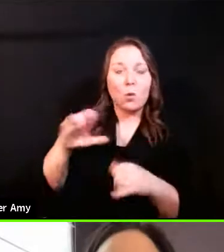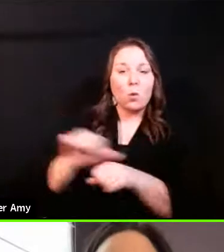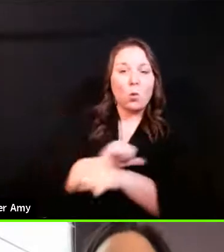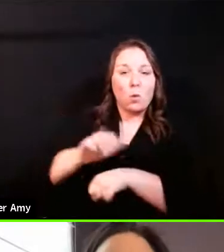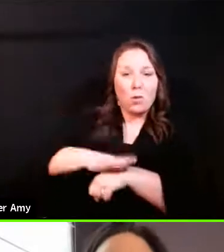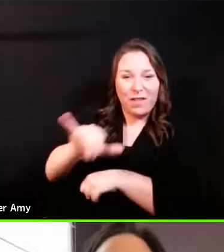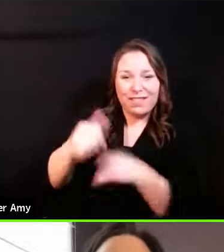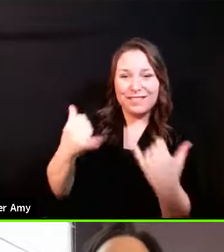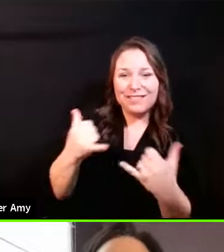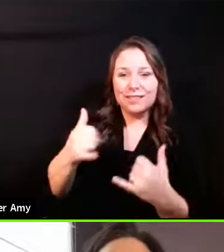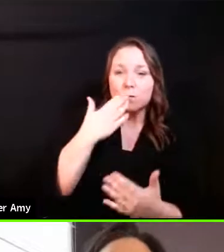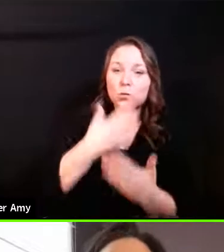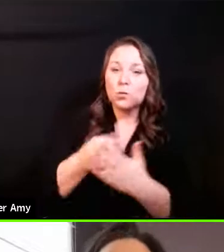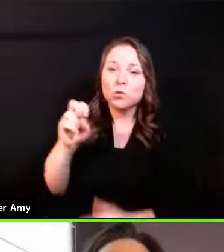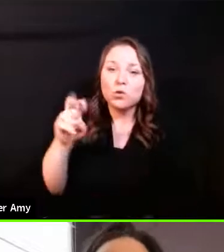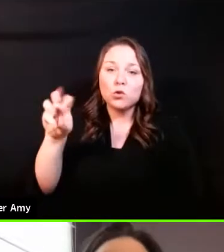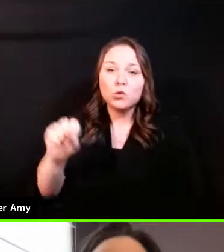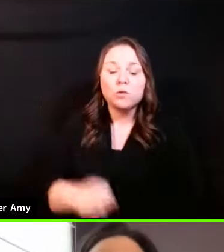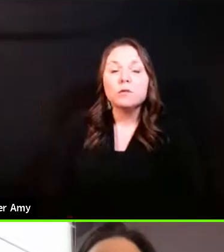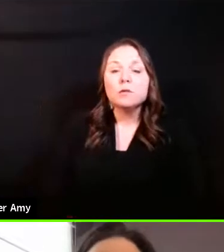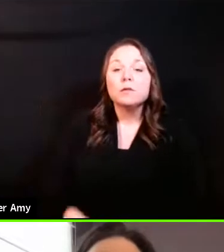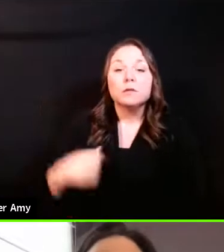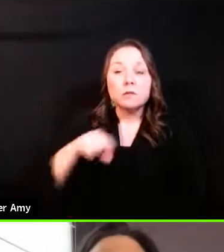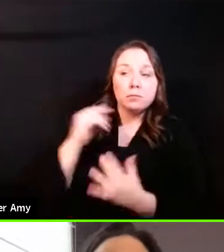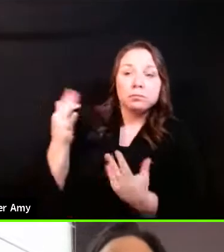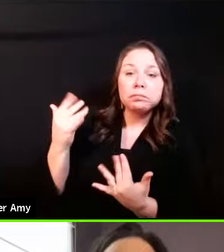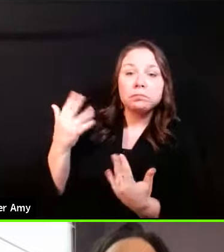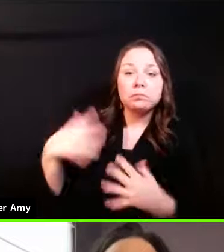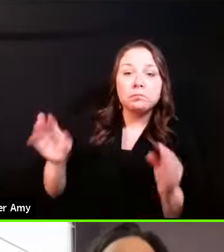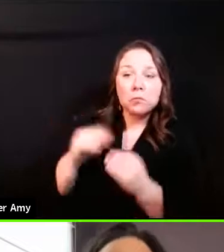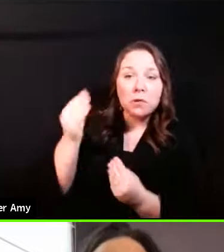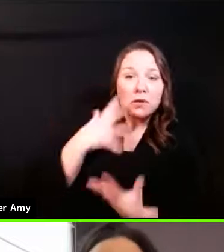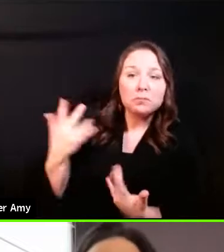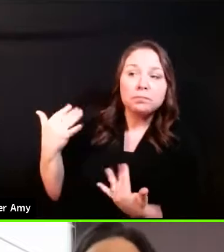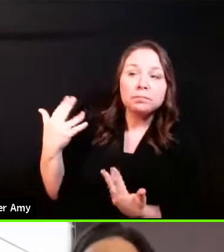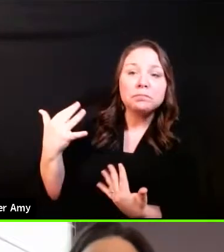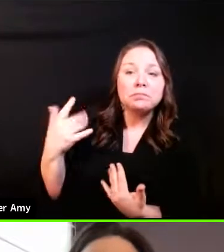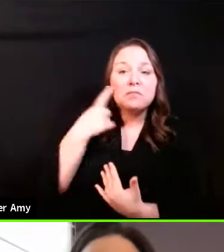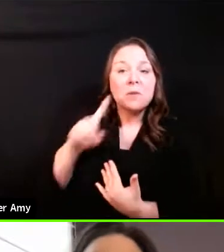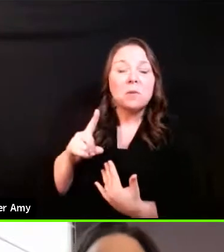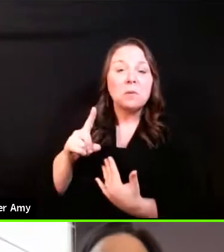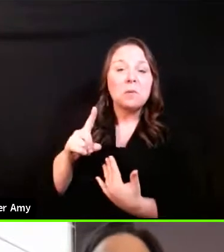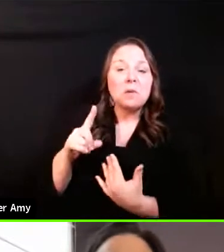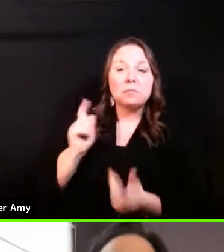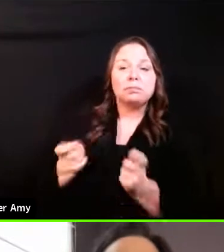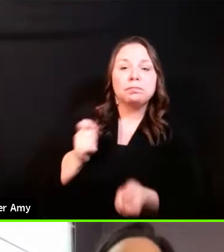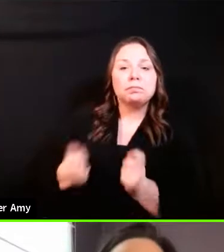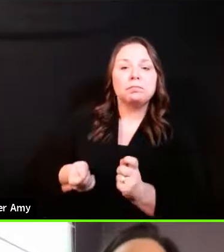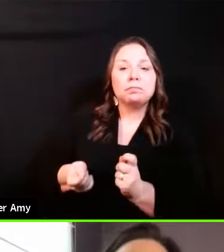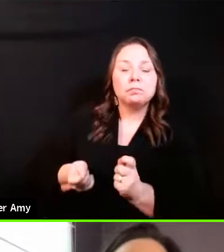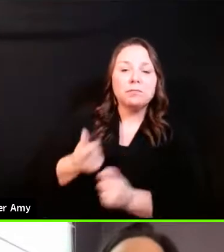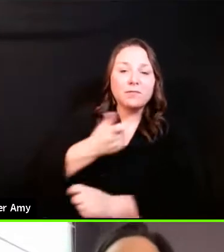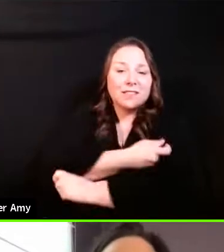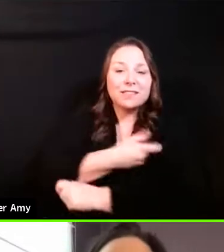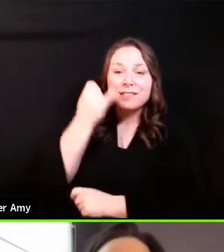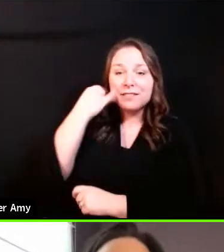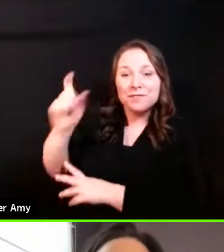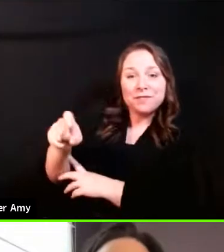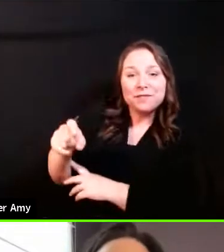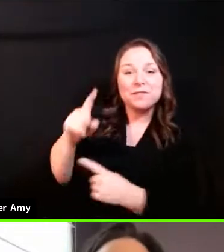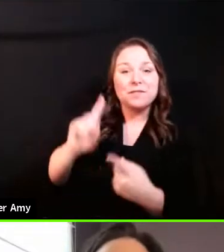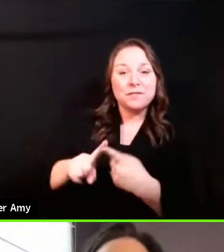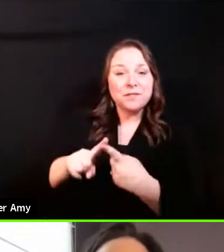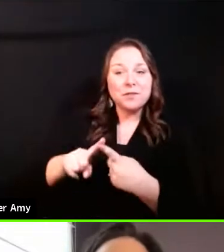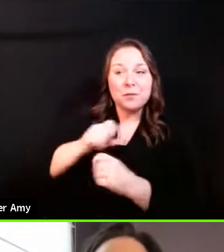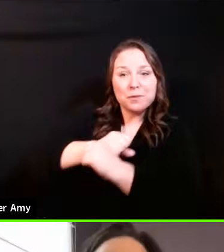to them, which is good news. So as we wait for more information on potentially modified vaccines and whether they'll be necessary to protect